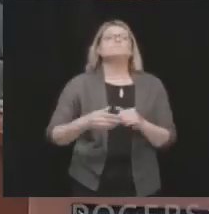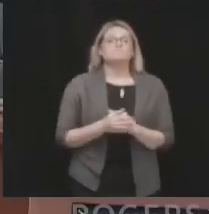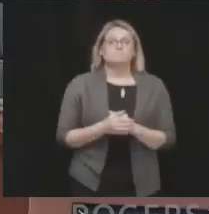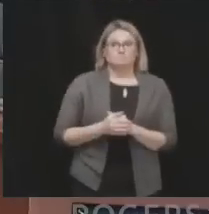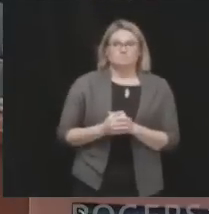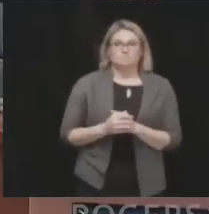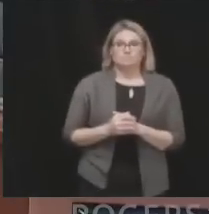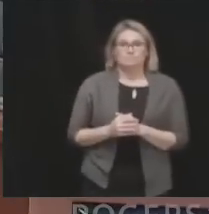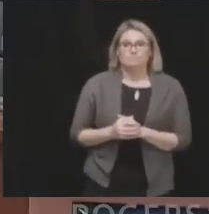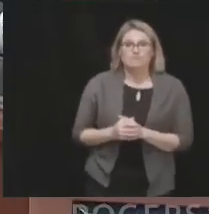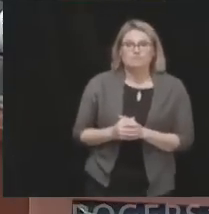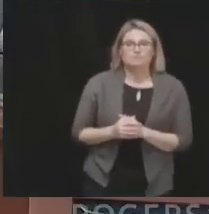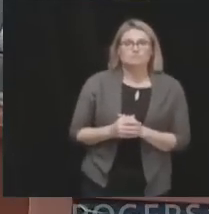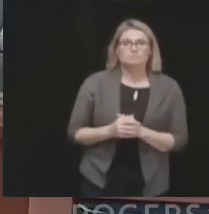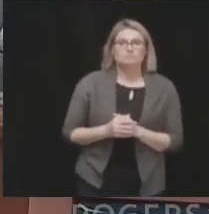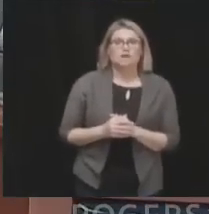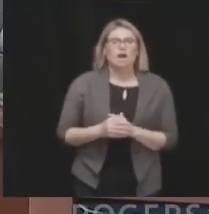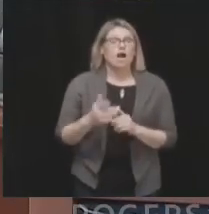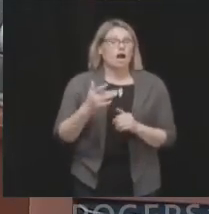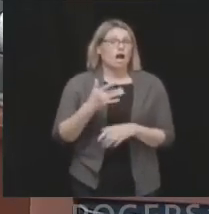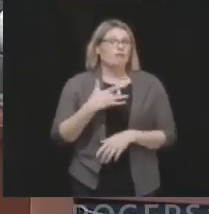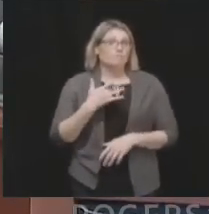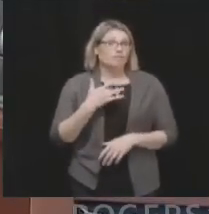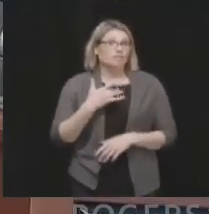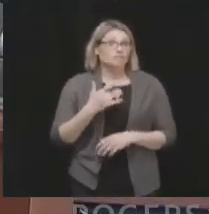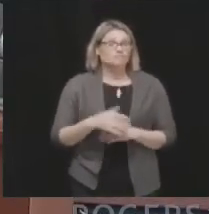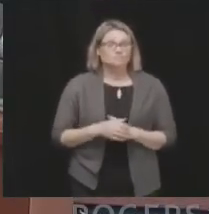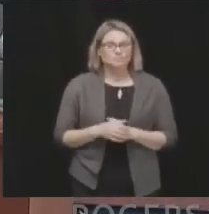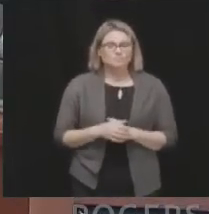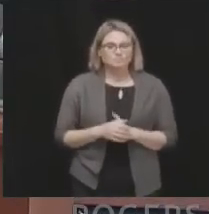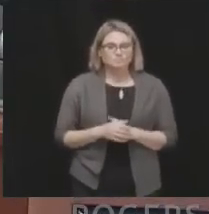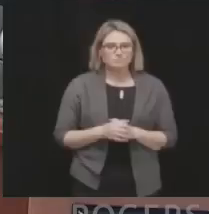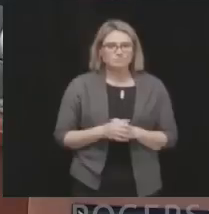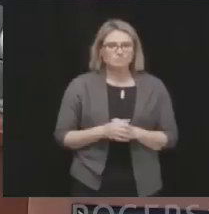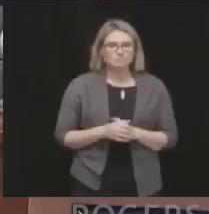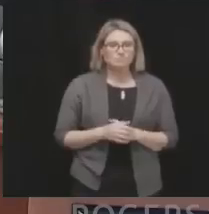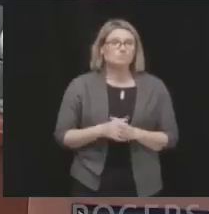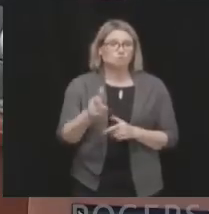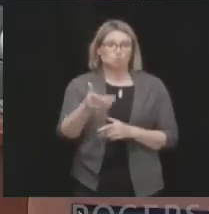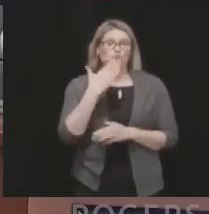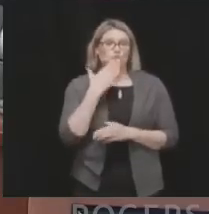know in asking questions myself in regards to this issue,